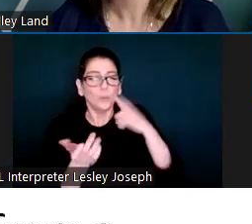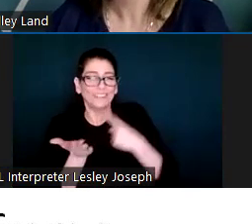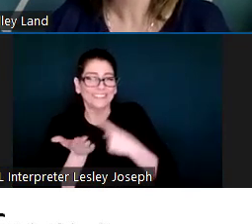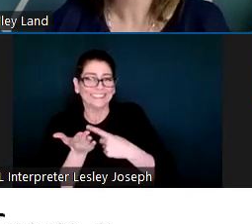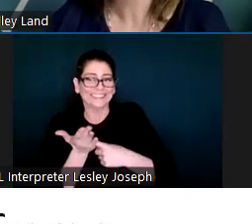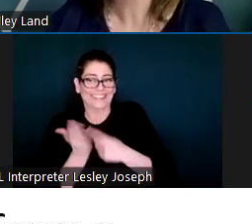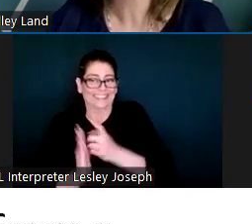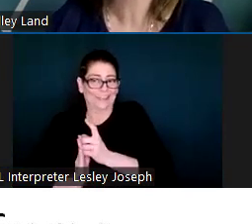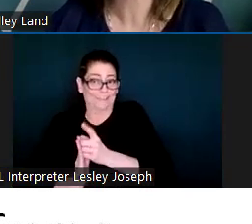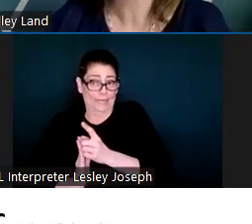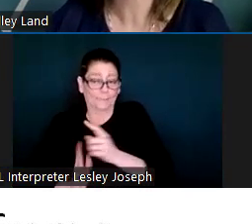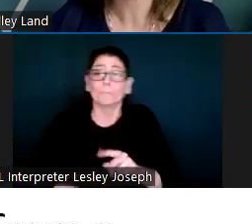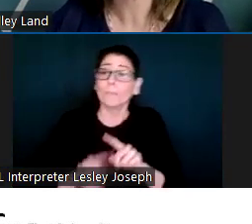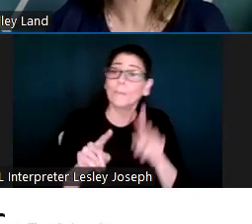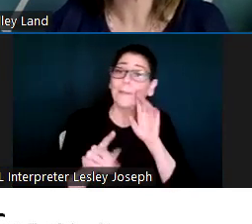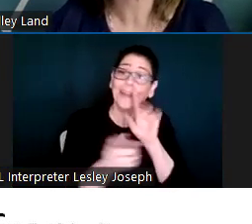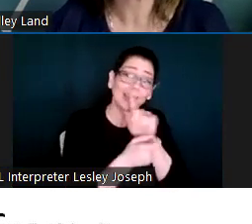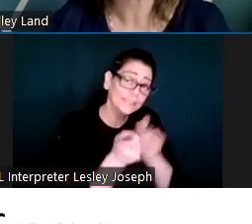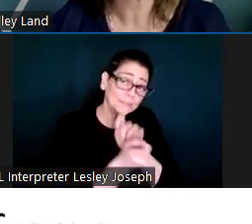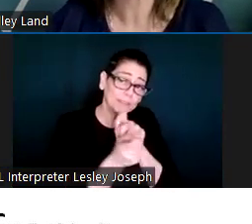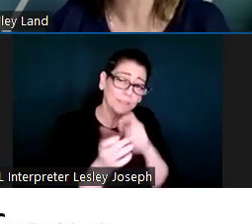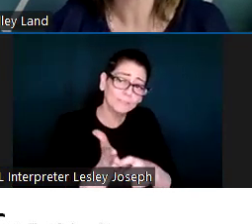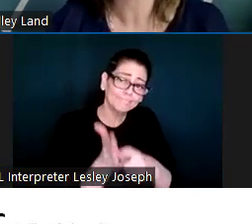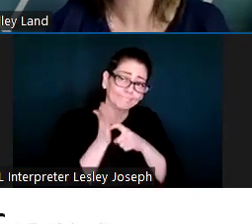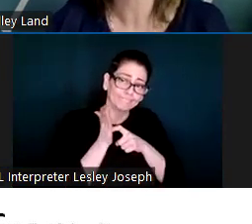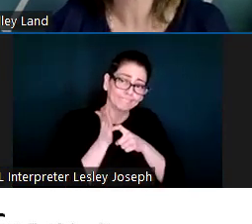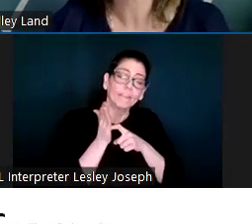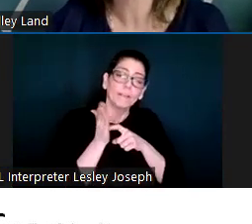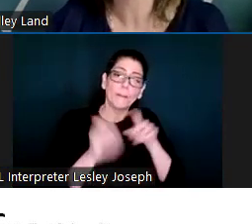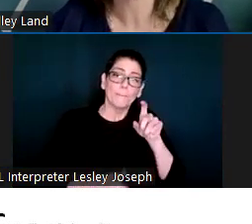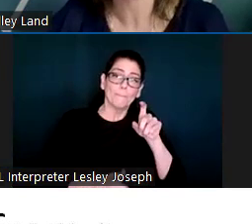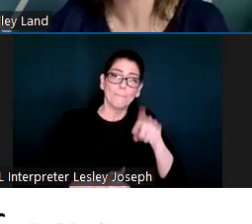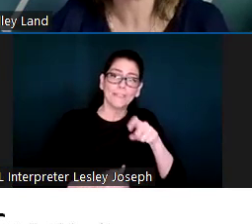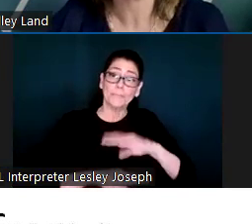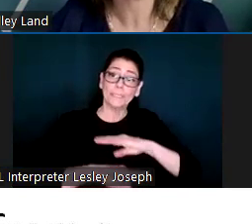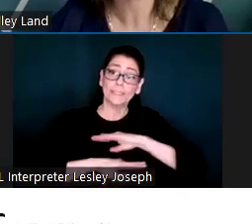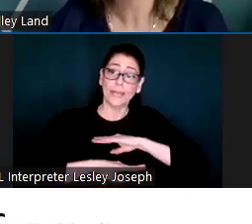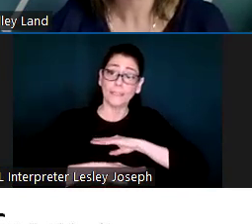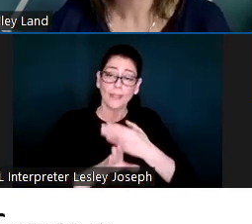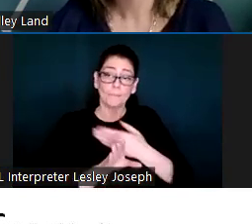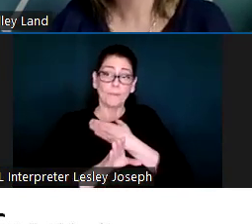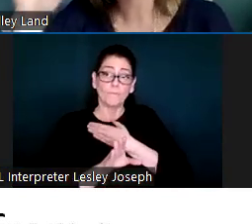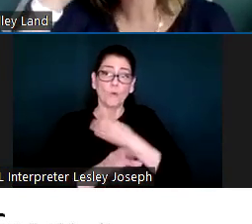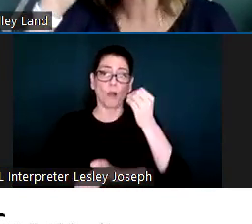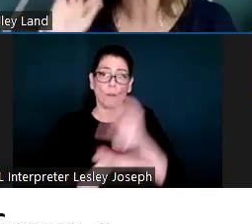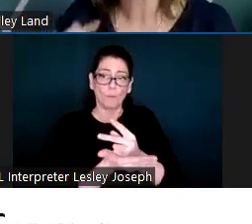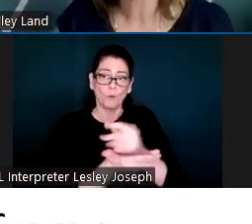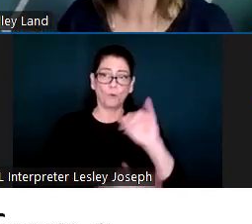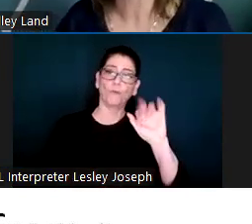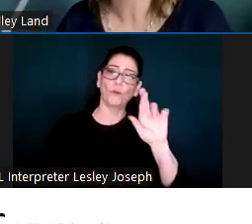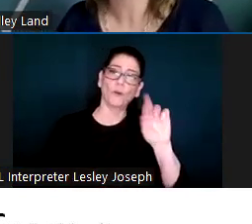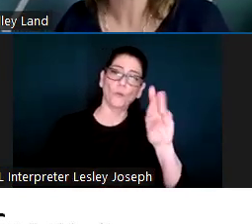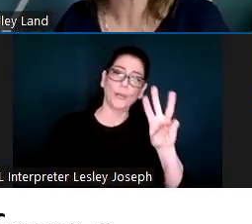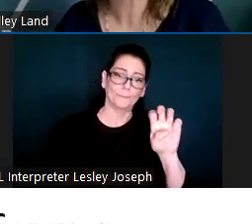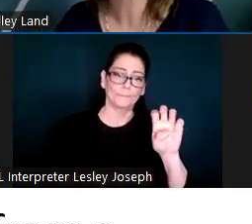second. But there are some specific requirements that a person needs to meet before they can get an IRWE approved. The IRWI needs to